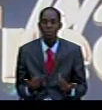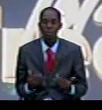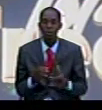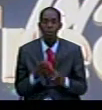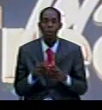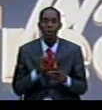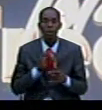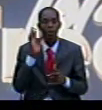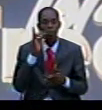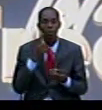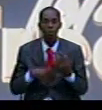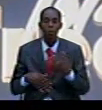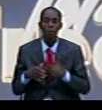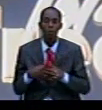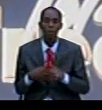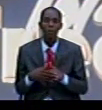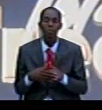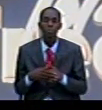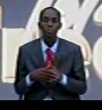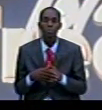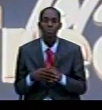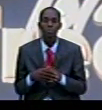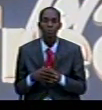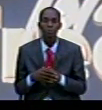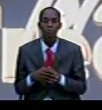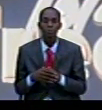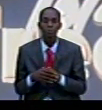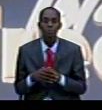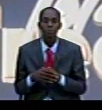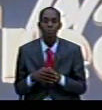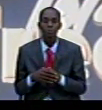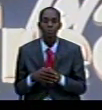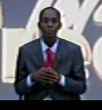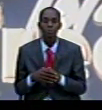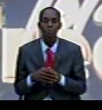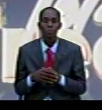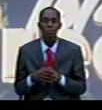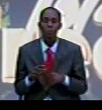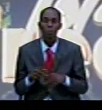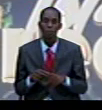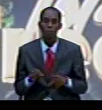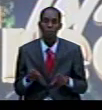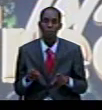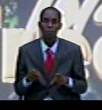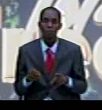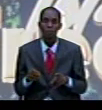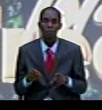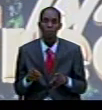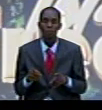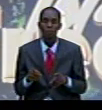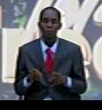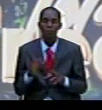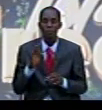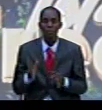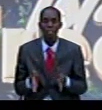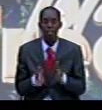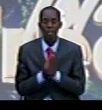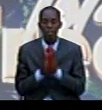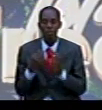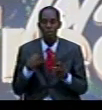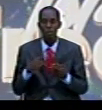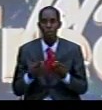so clear about the program, but if they ask me to come back and lead